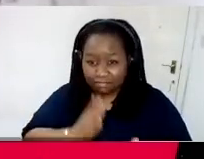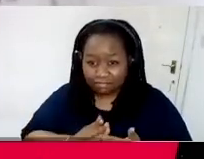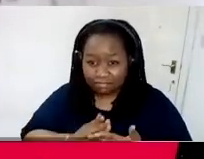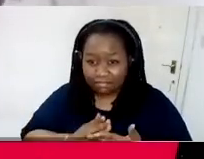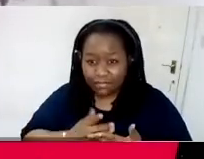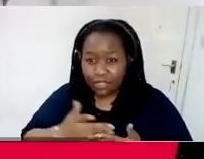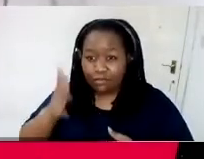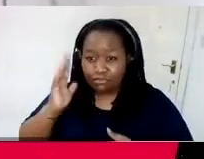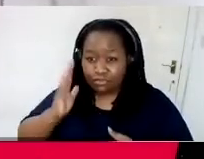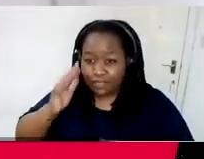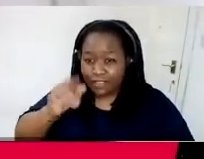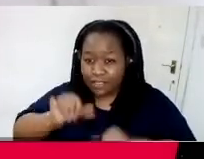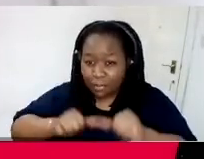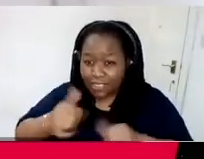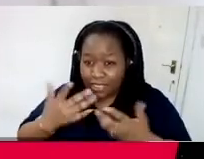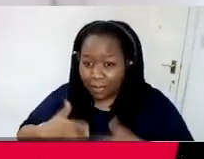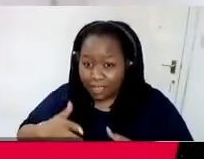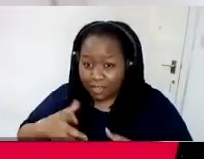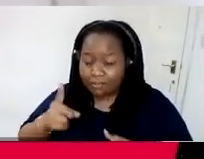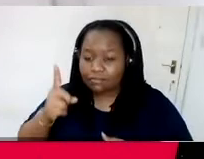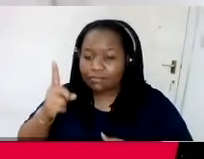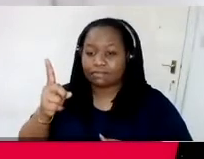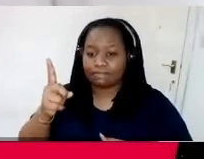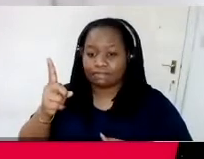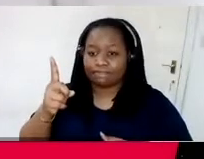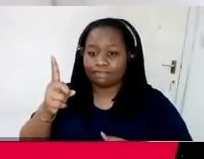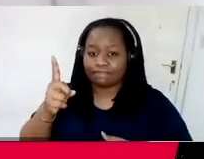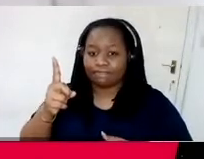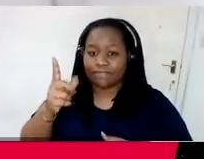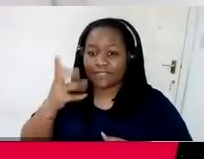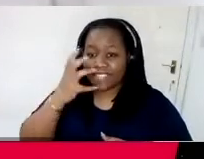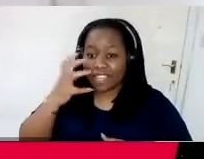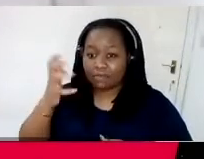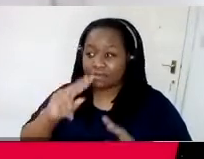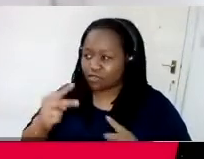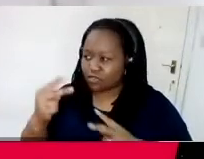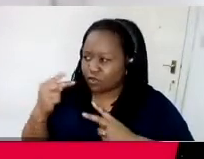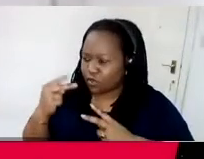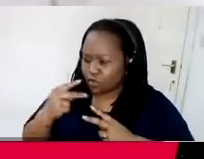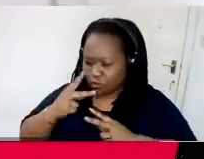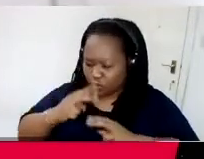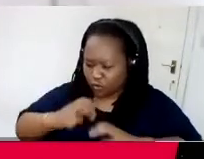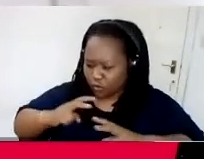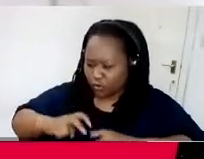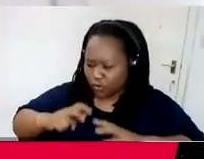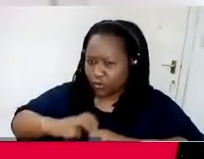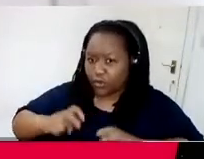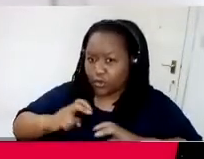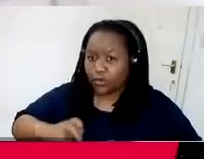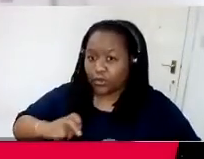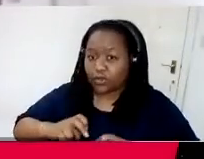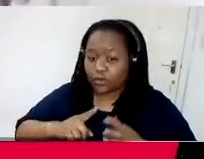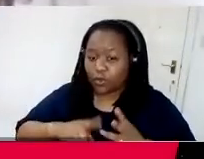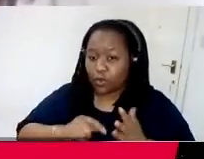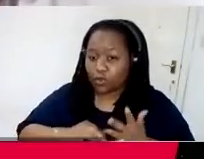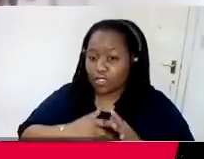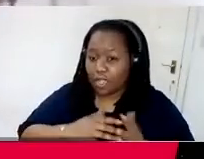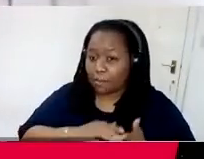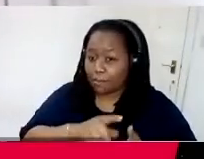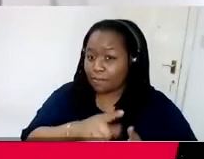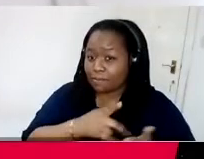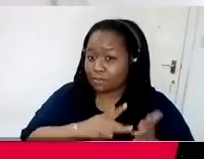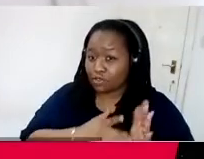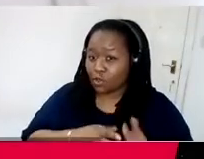pattern. And the government did its review, and as Osama pointed out to us, came